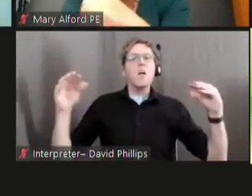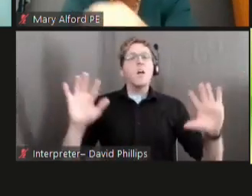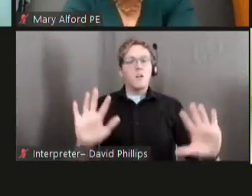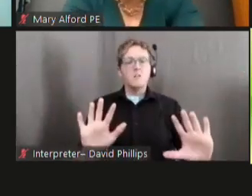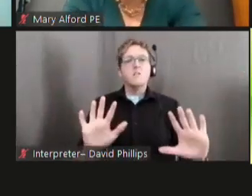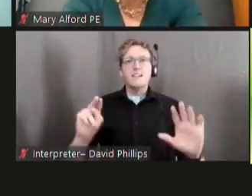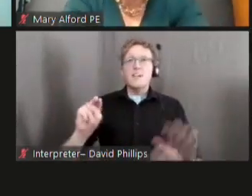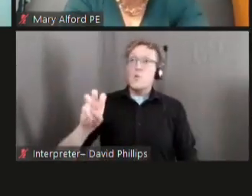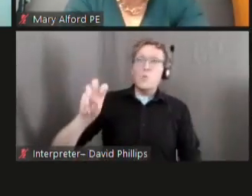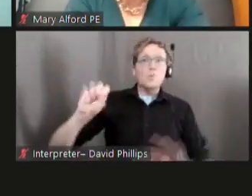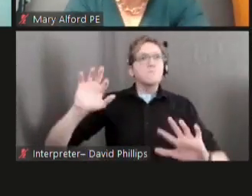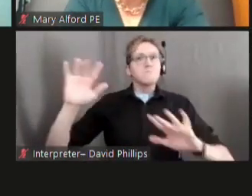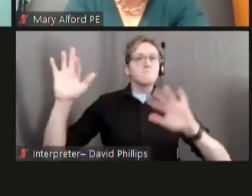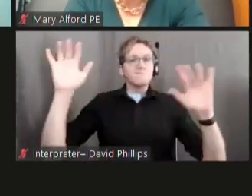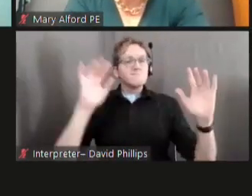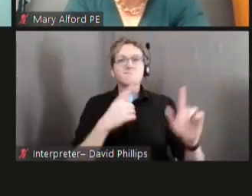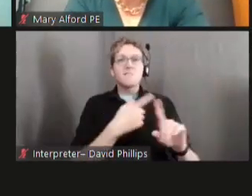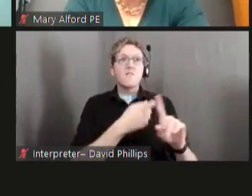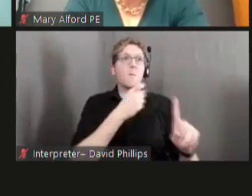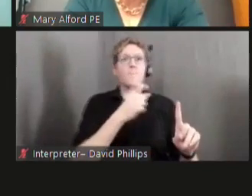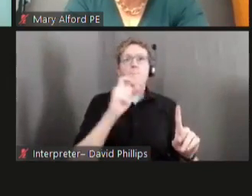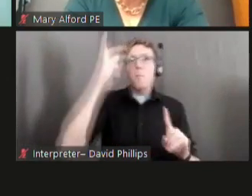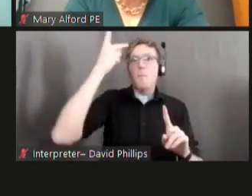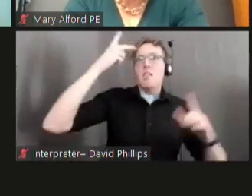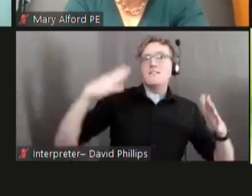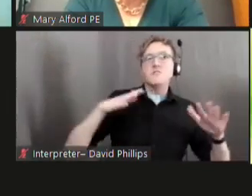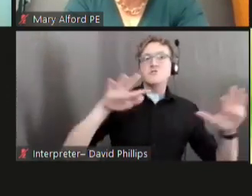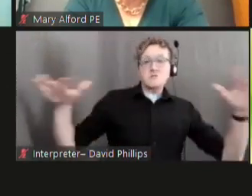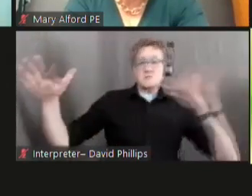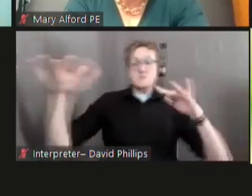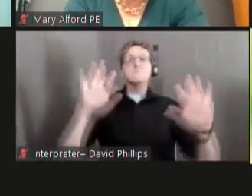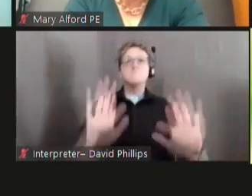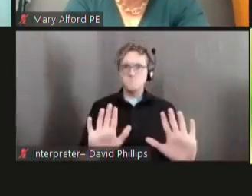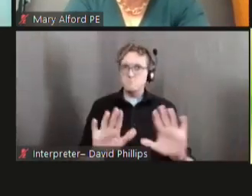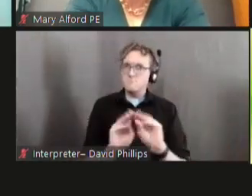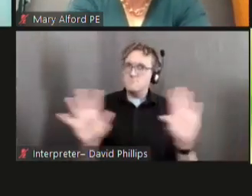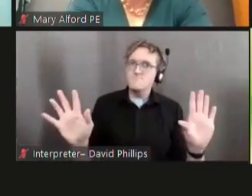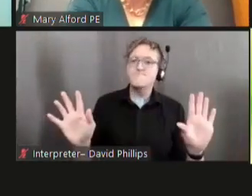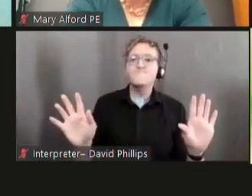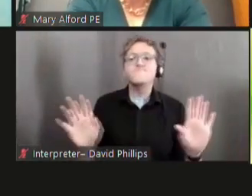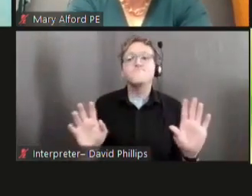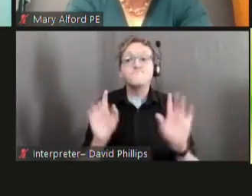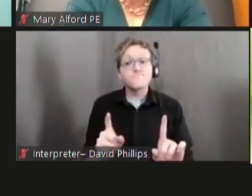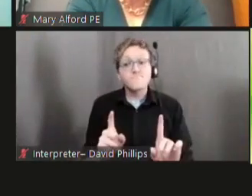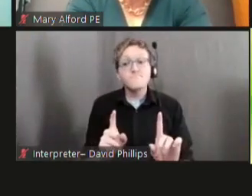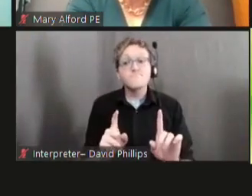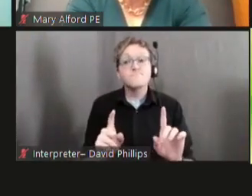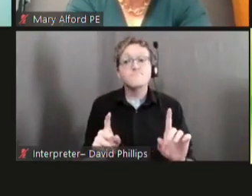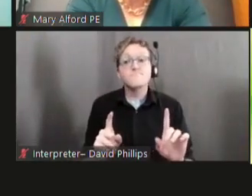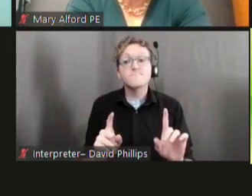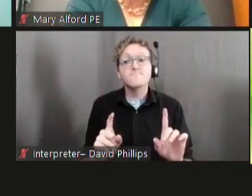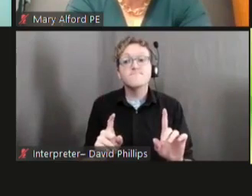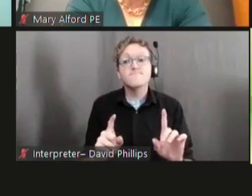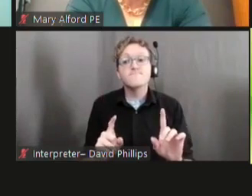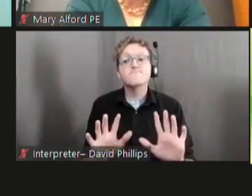the news and from political commentators and so forth. This is not what we're seeing right now. It's not, and I want to be